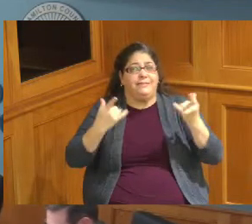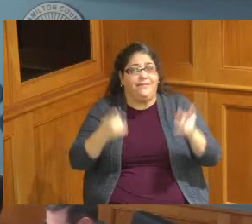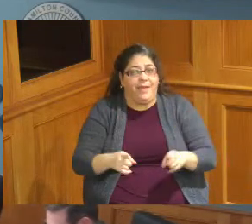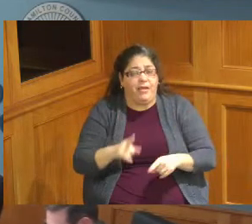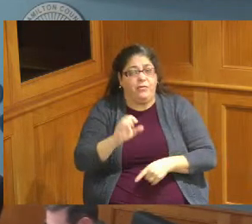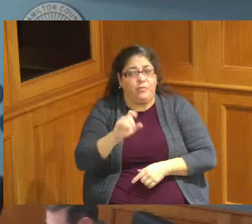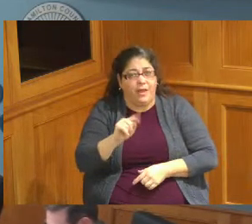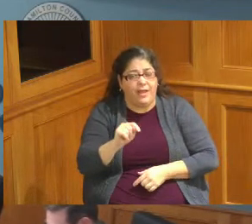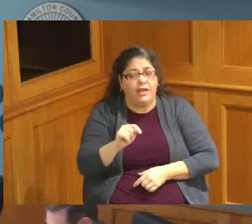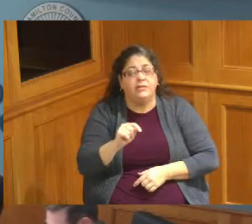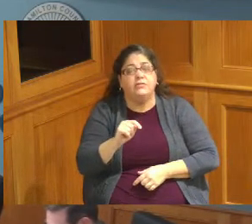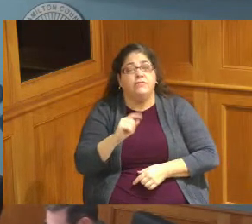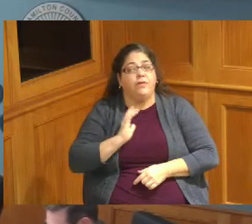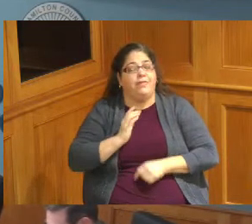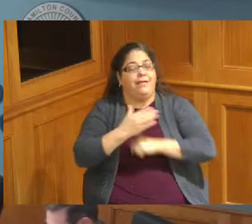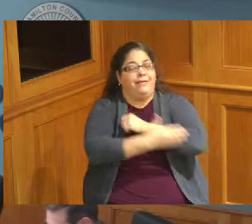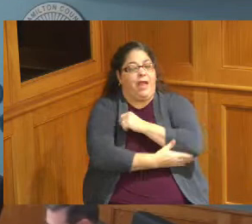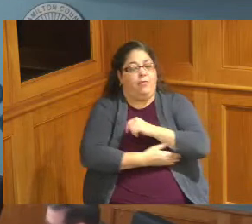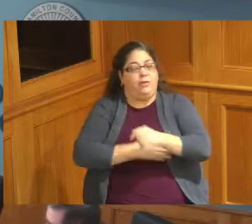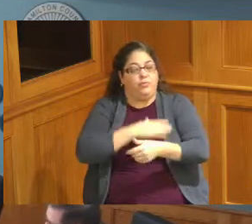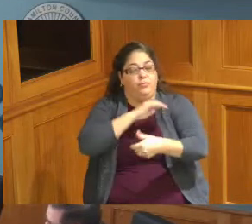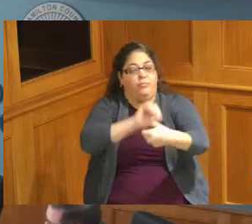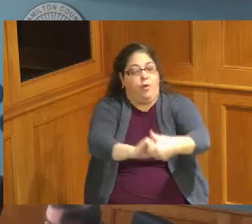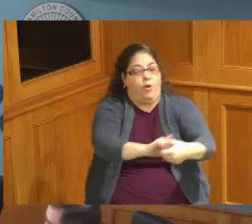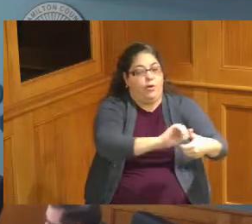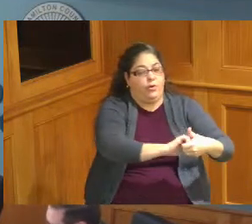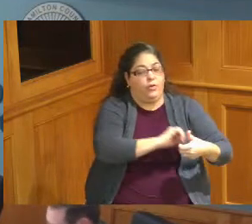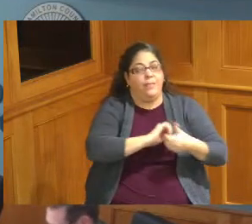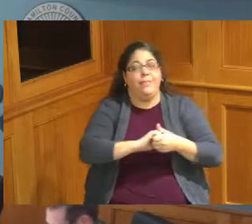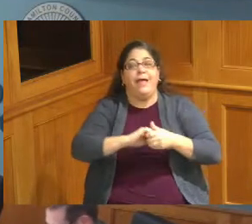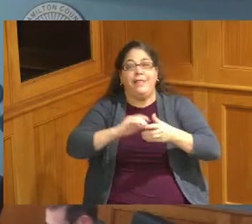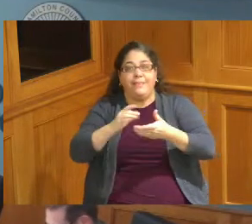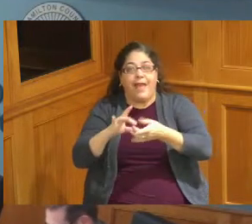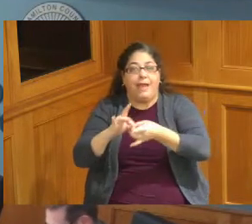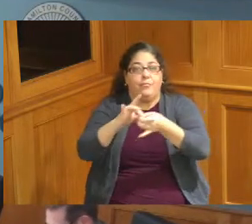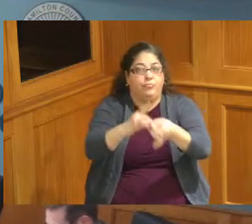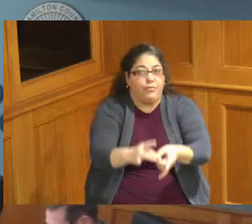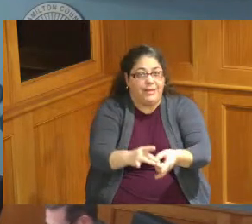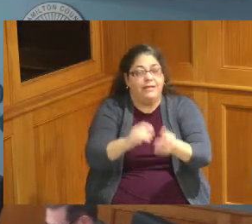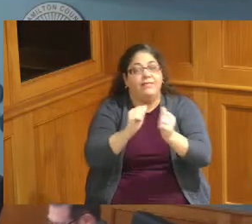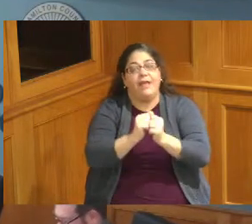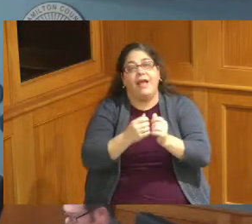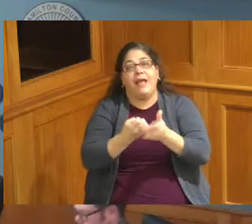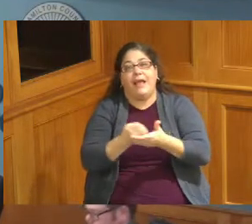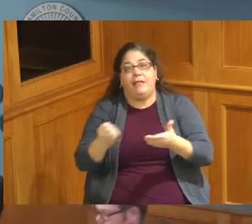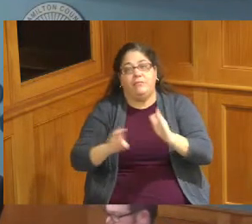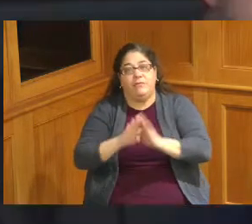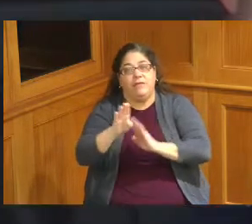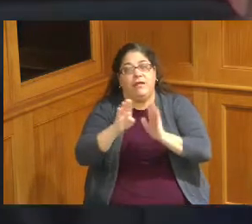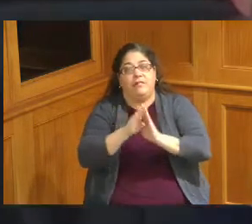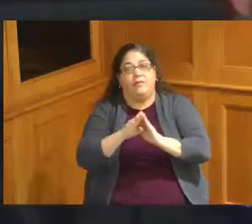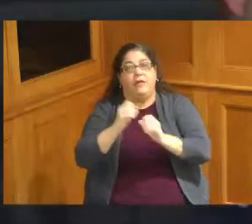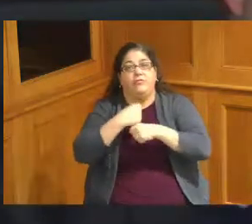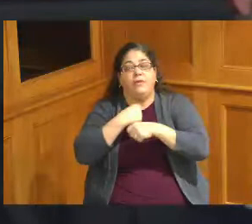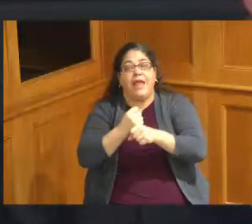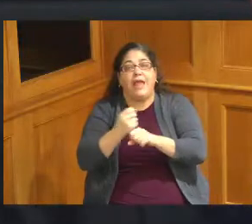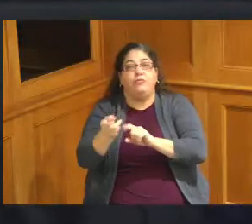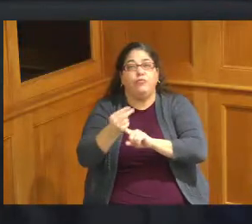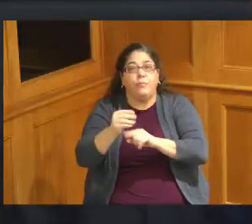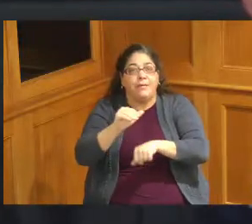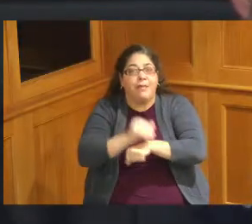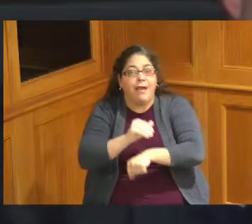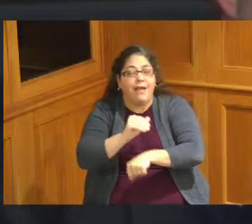to partner in big events that bring economic development to the region, that create room nights, that create